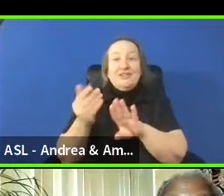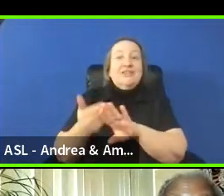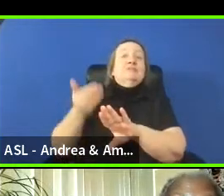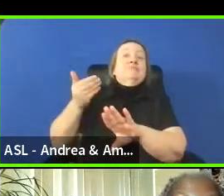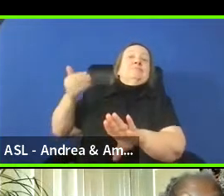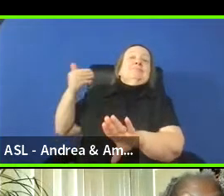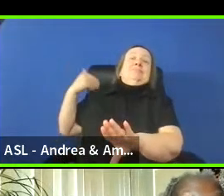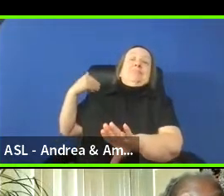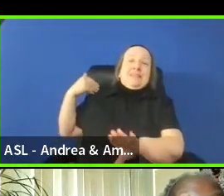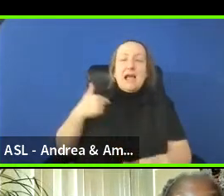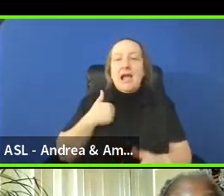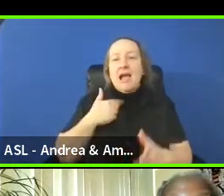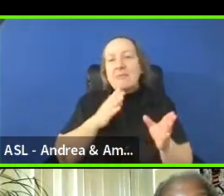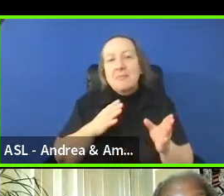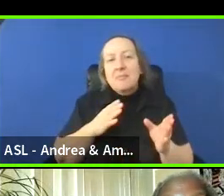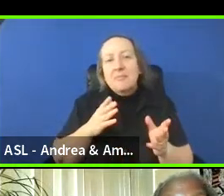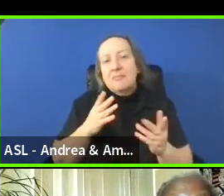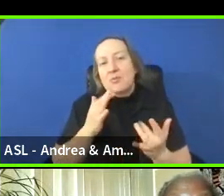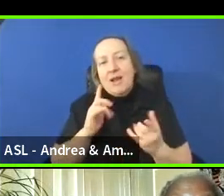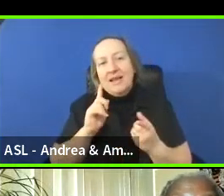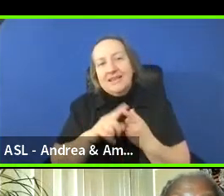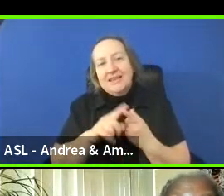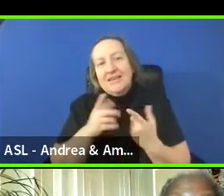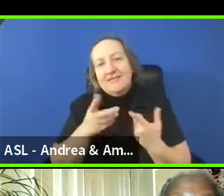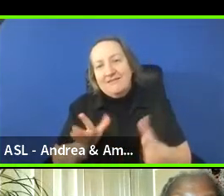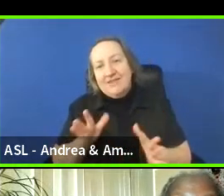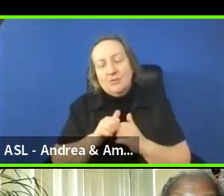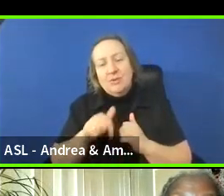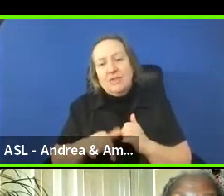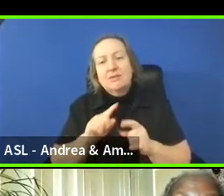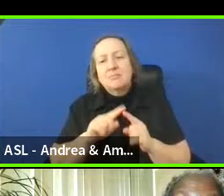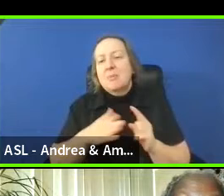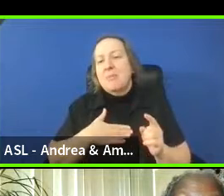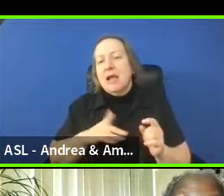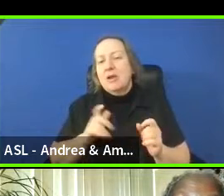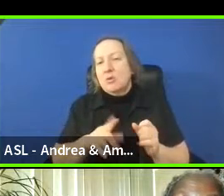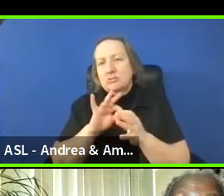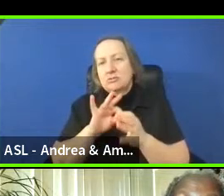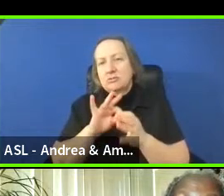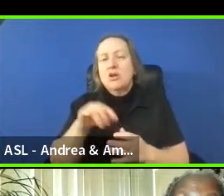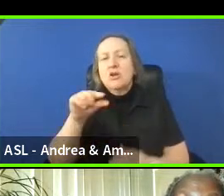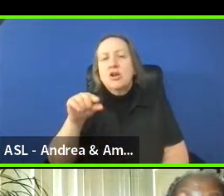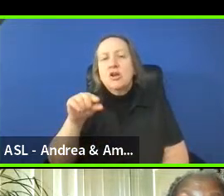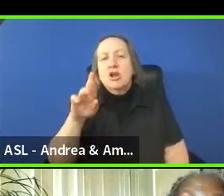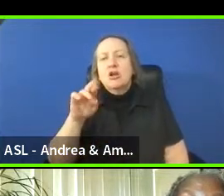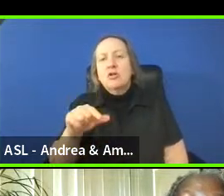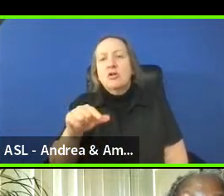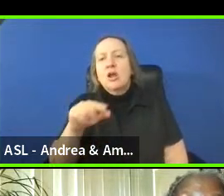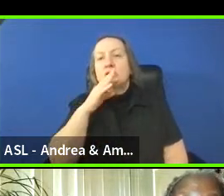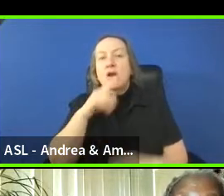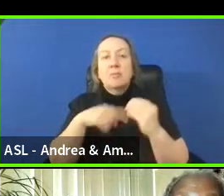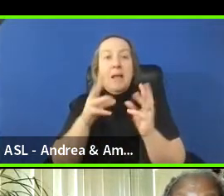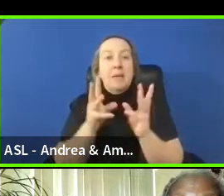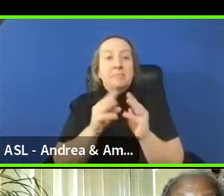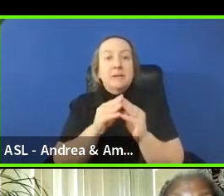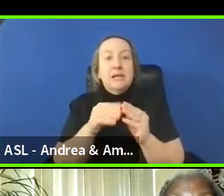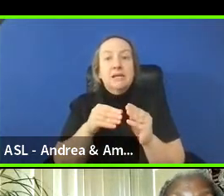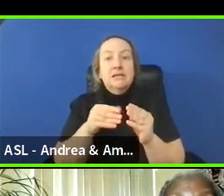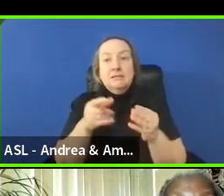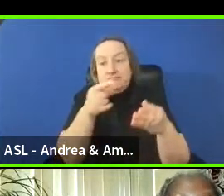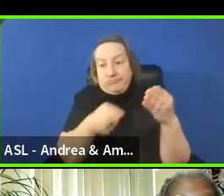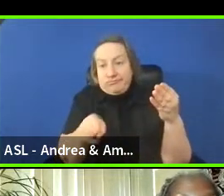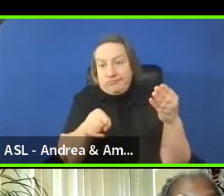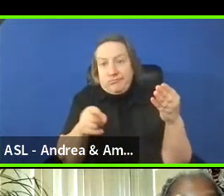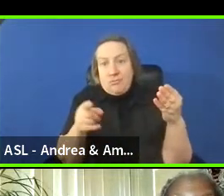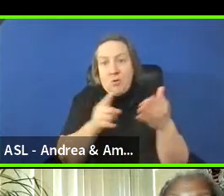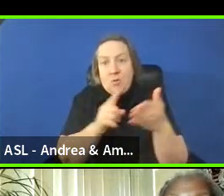So I was just going to kind of wait until we were done with this. But my question was, Greg was talking about these meetings coming up in a week and a half. And